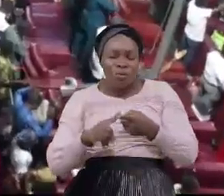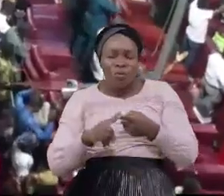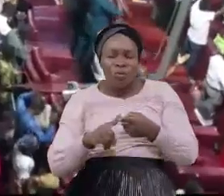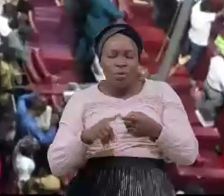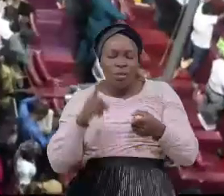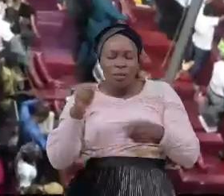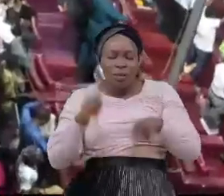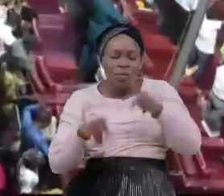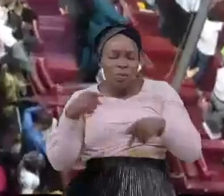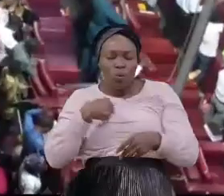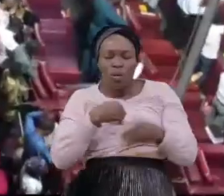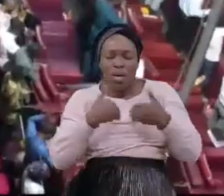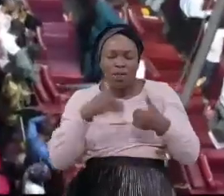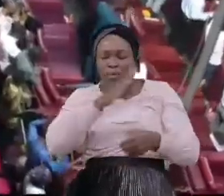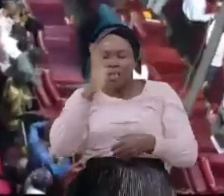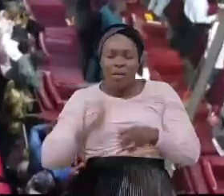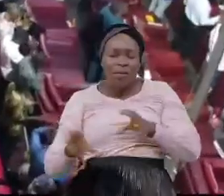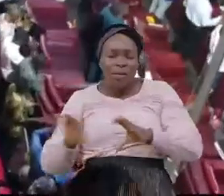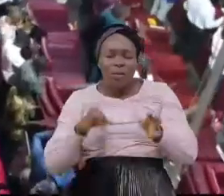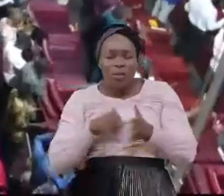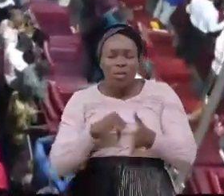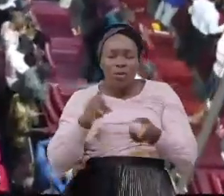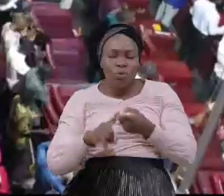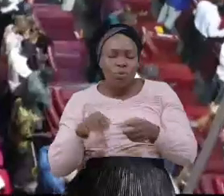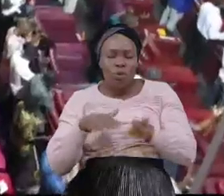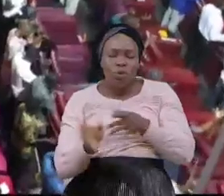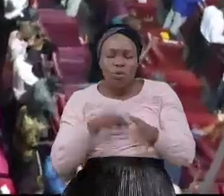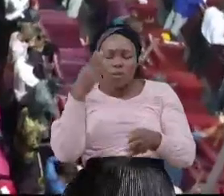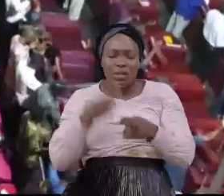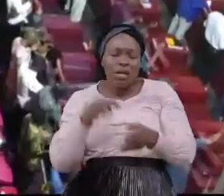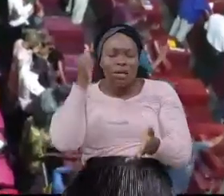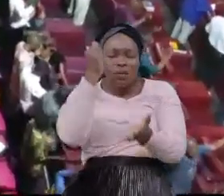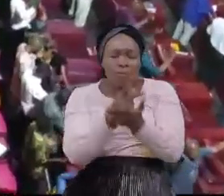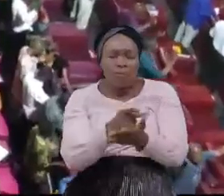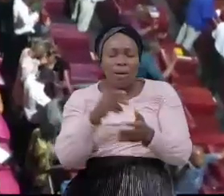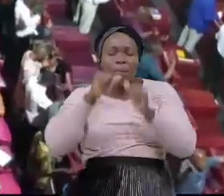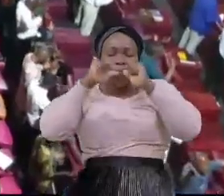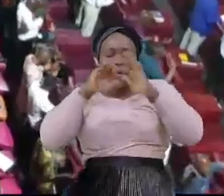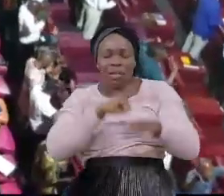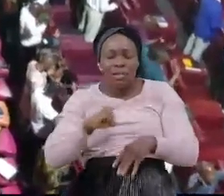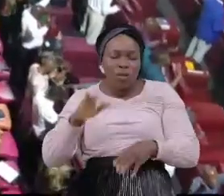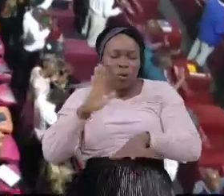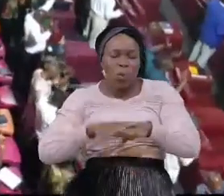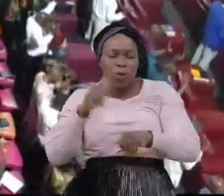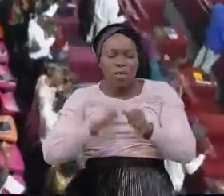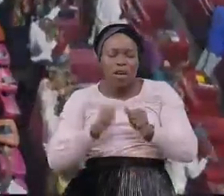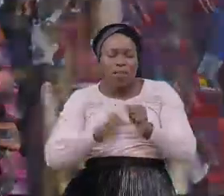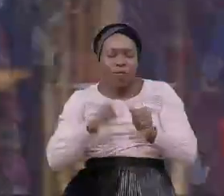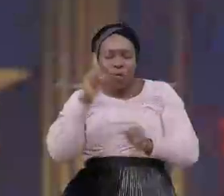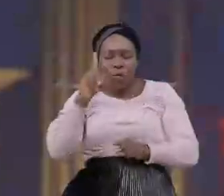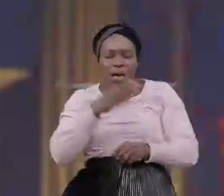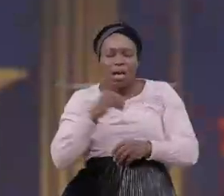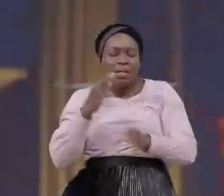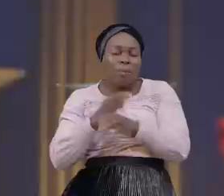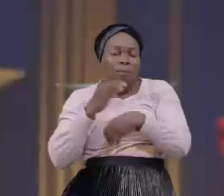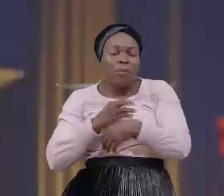every opportunity. Amen. Confirm blessing upon everyone. And make us